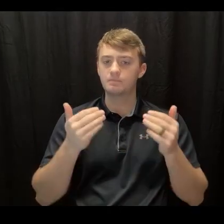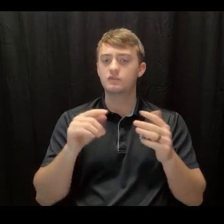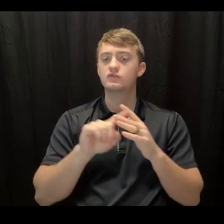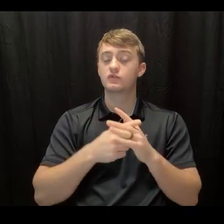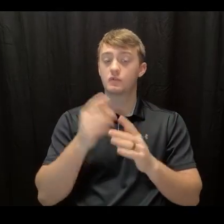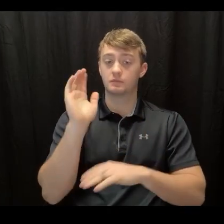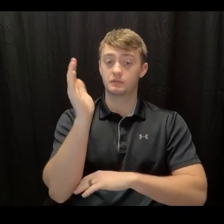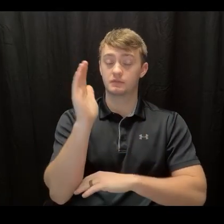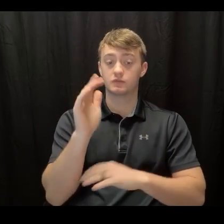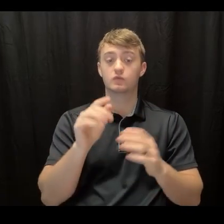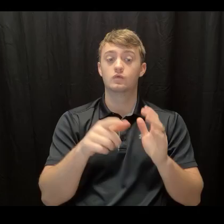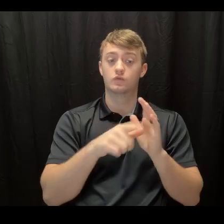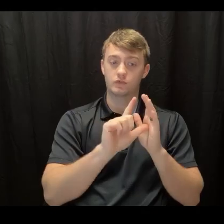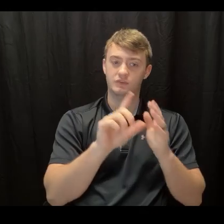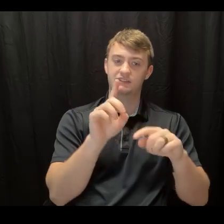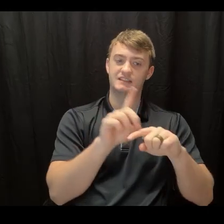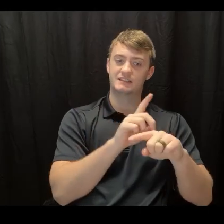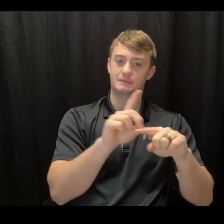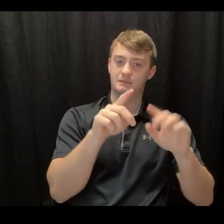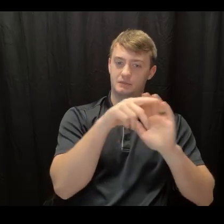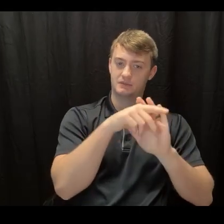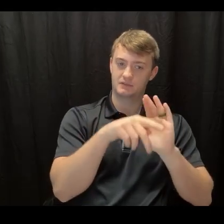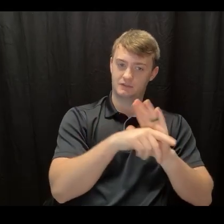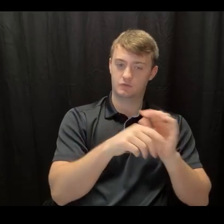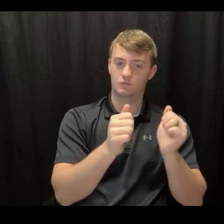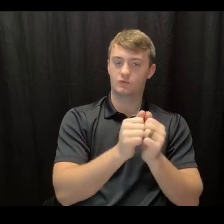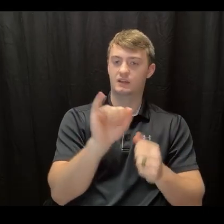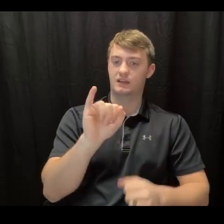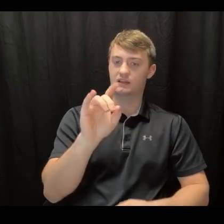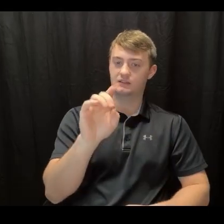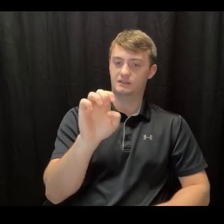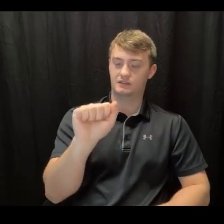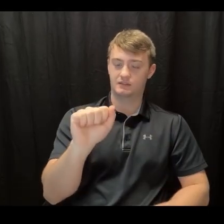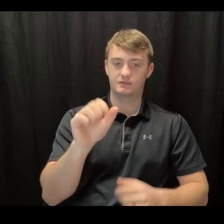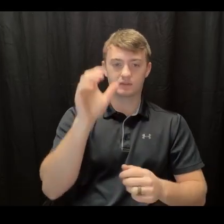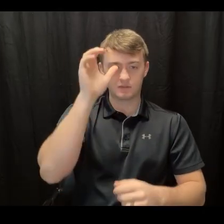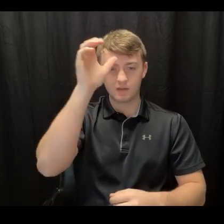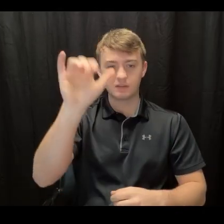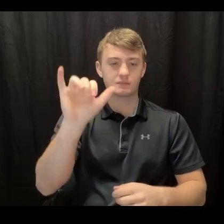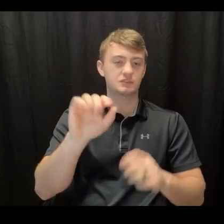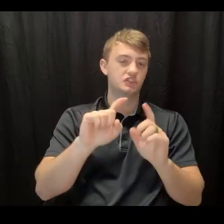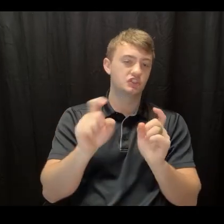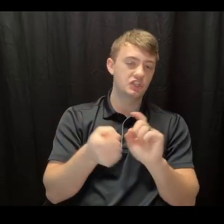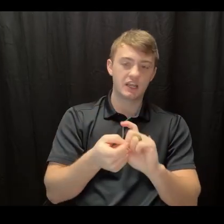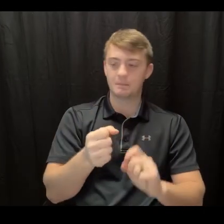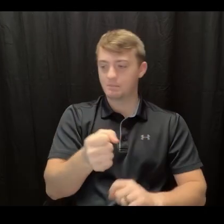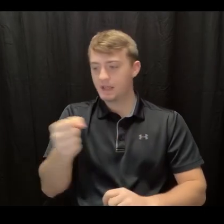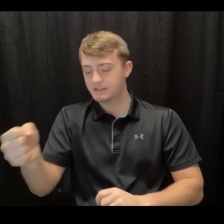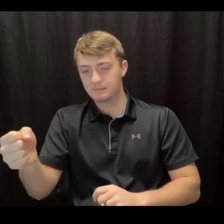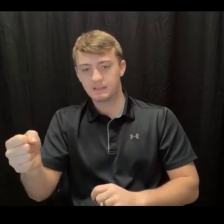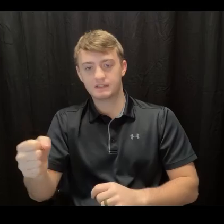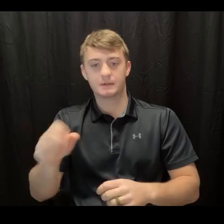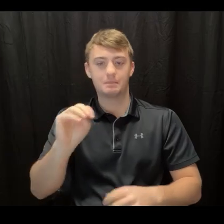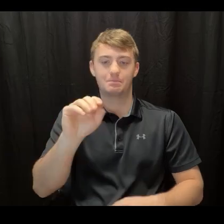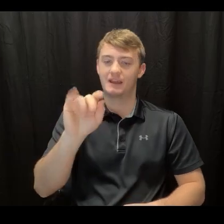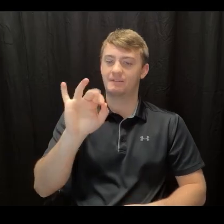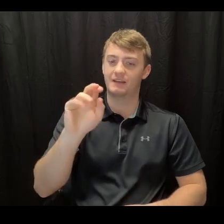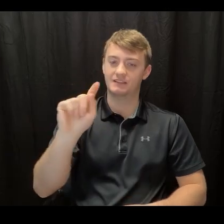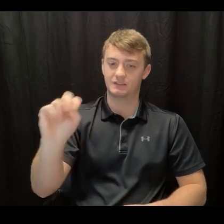We'll start this presentation by reviewing the discipline procedures under IDEA. We'll cover concepts like change of placement,